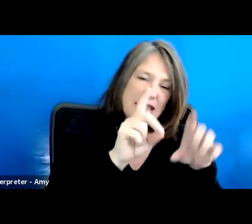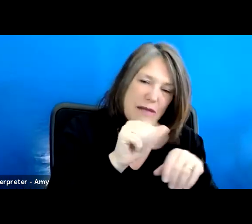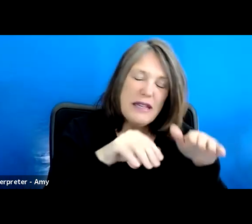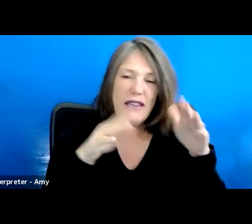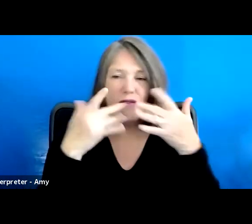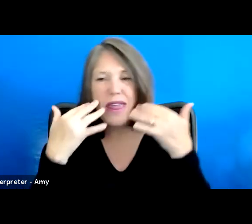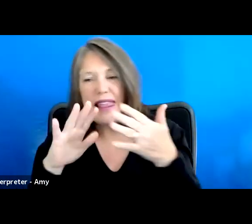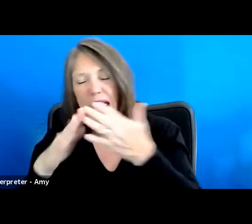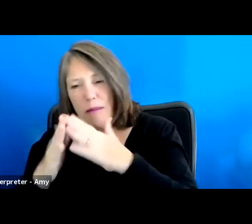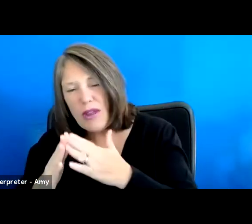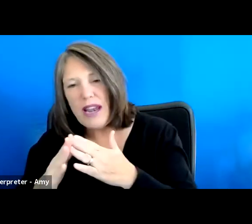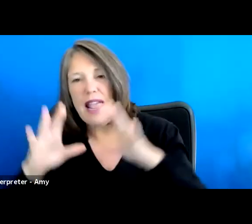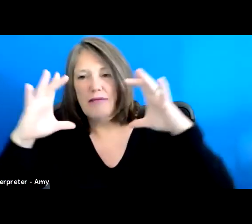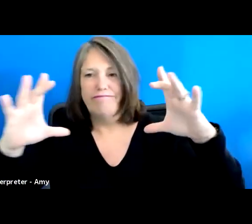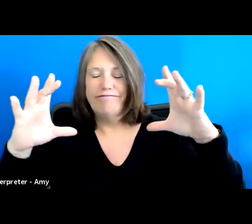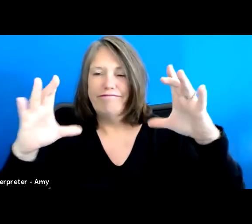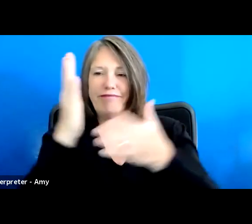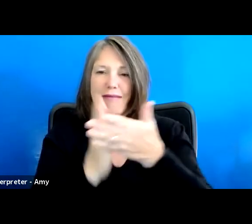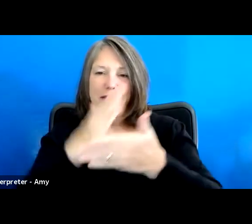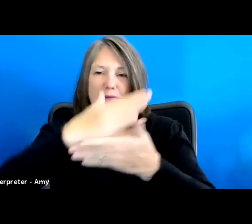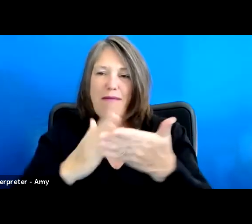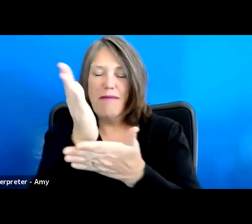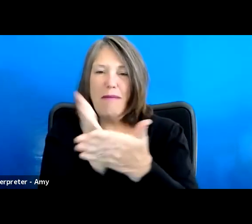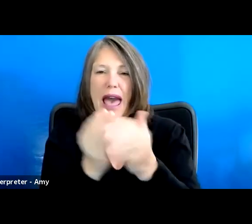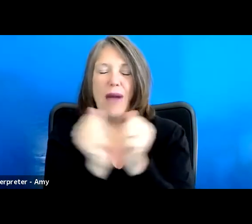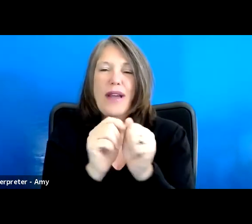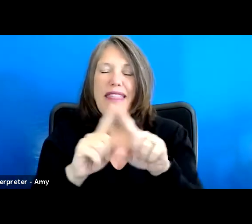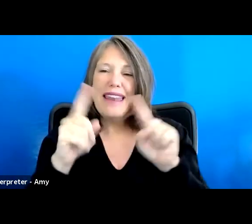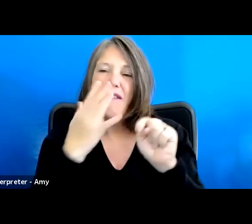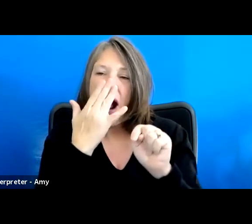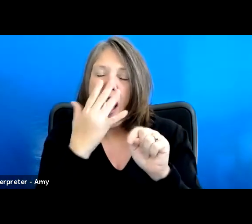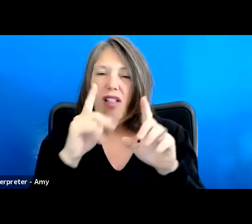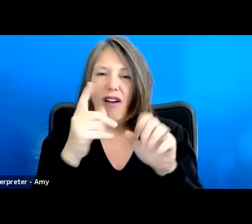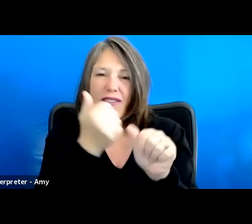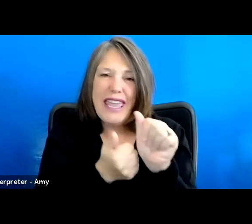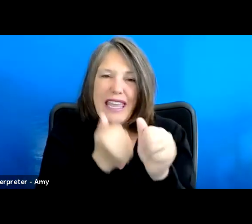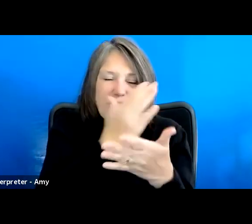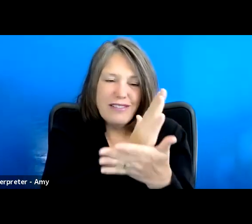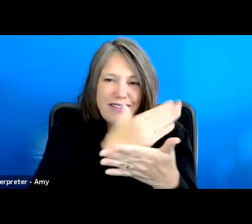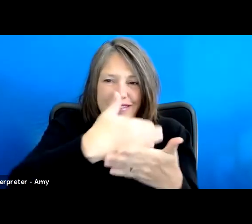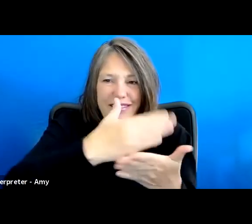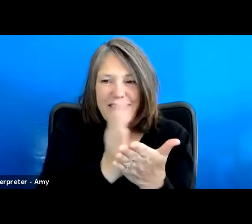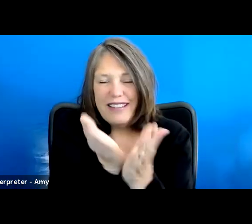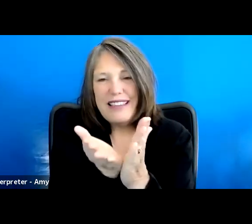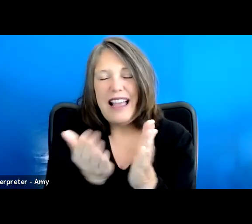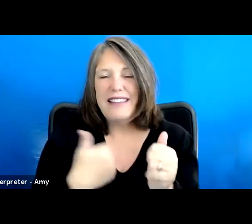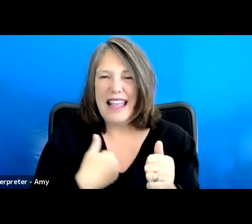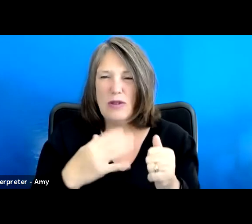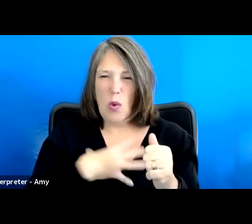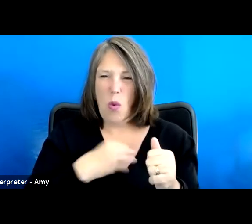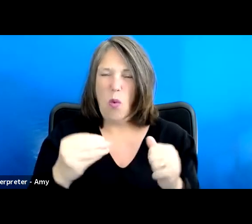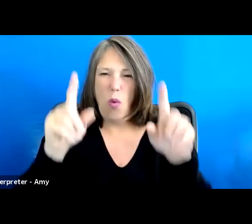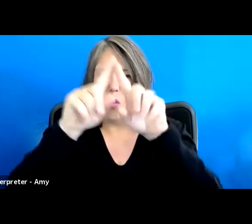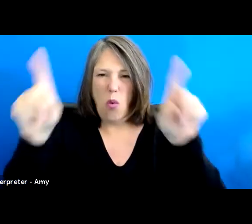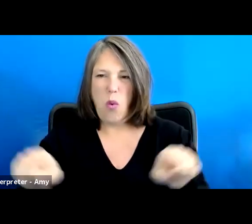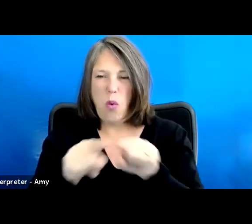has a pie with a different color for each slice of the pie. And it has a white graphic for